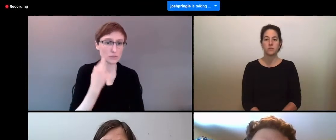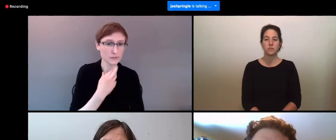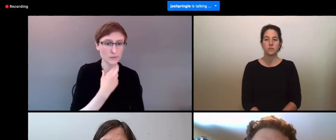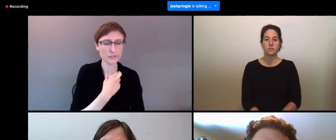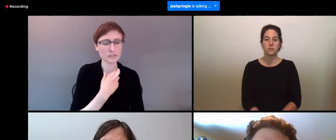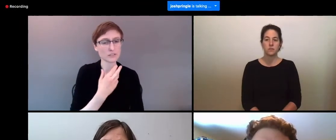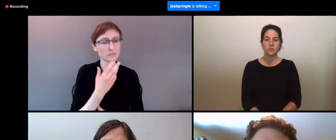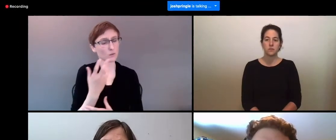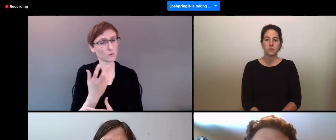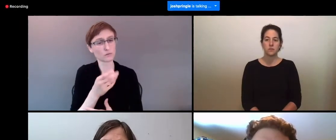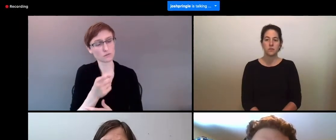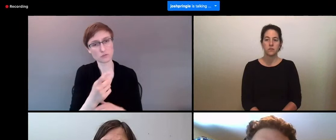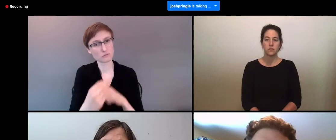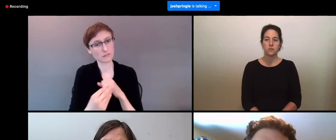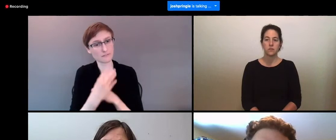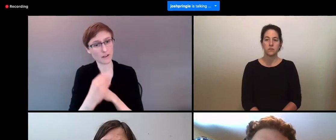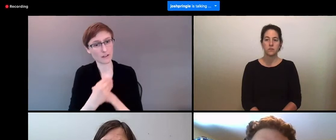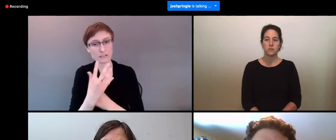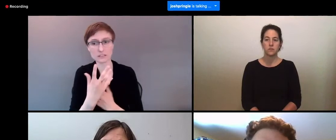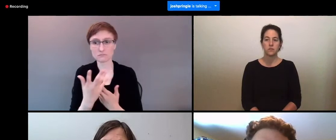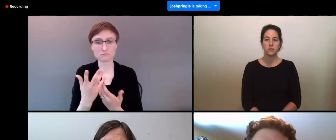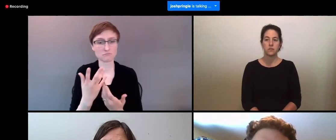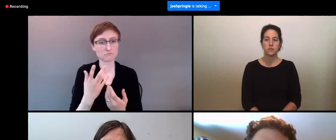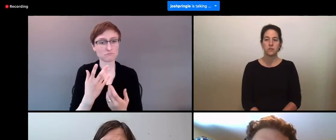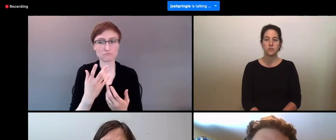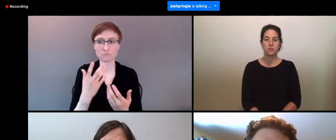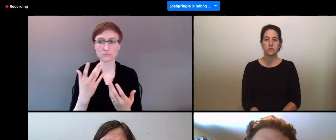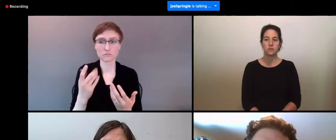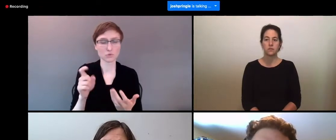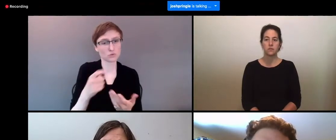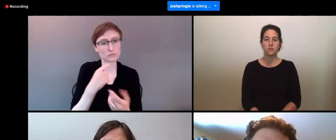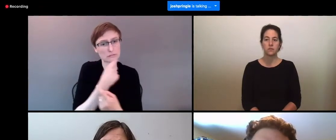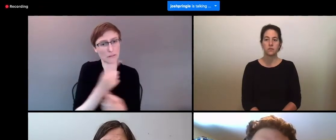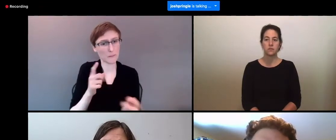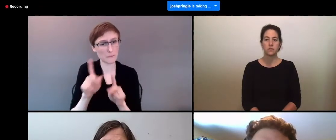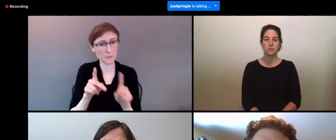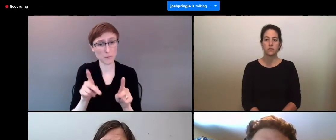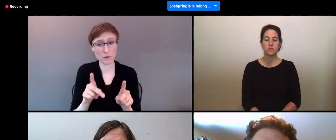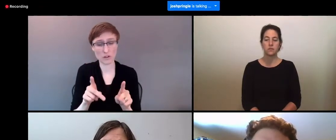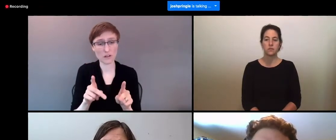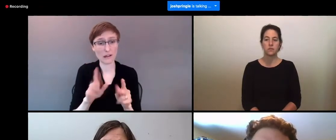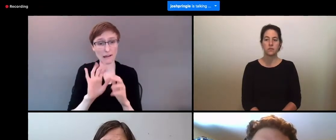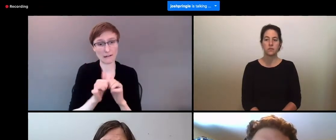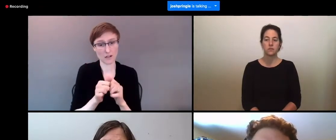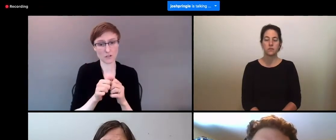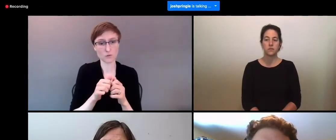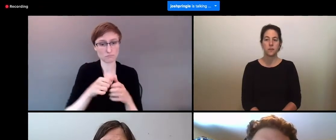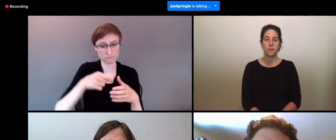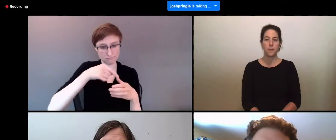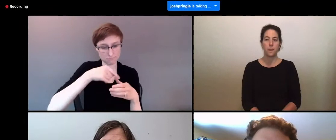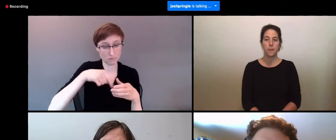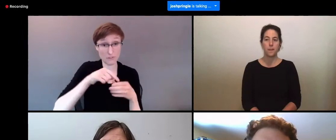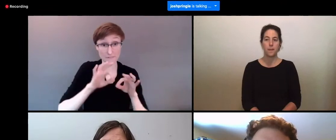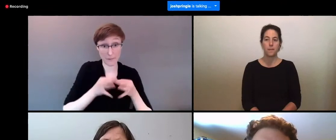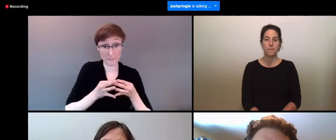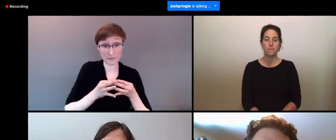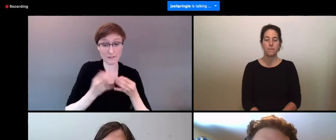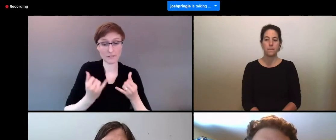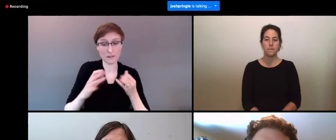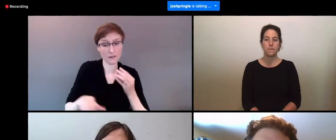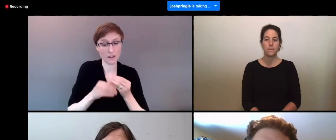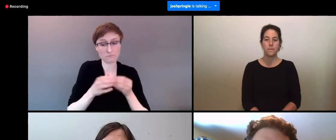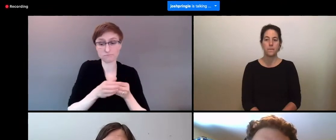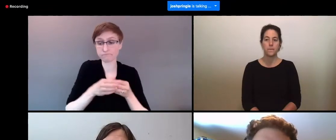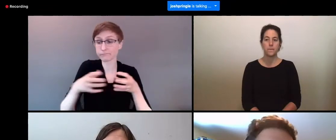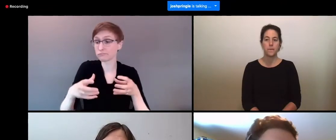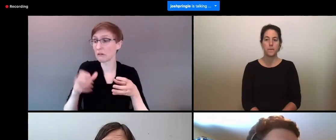of what they should consider before welcoming people into their bubble and expanding it beyond the people inside their household?